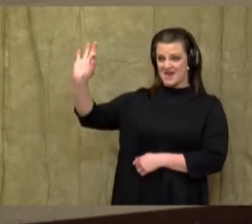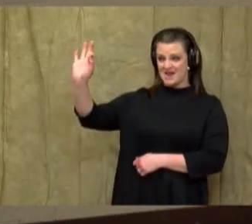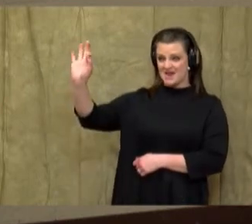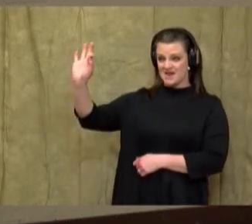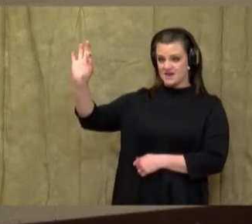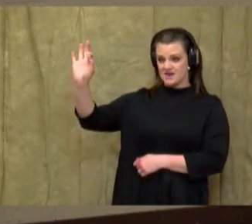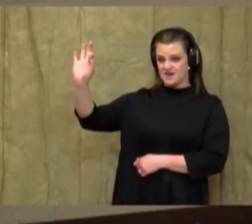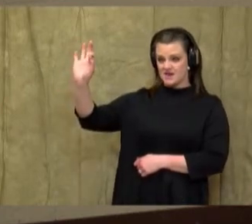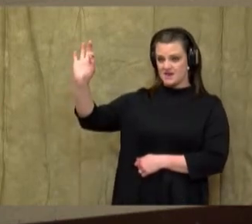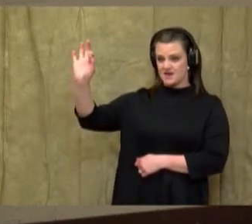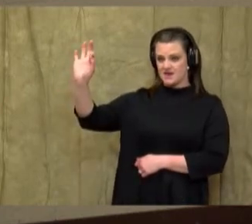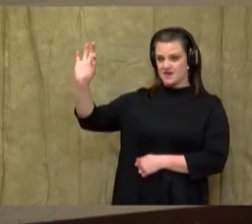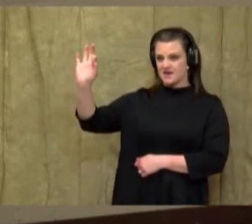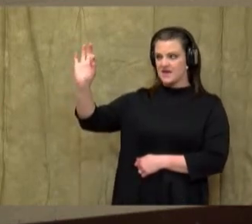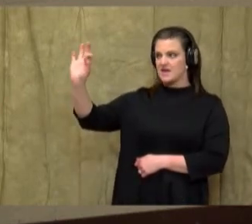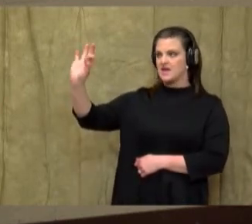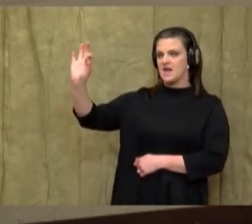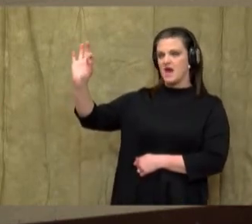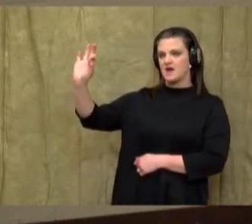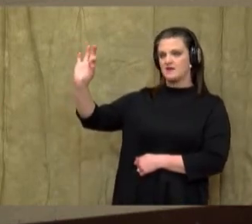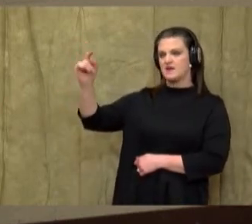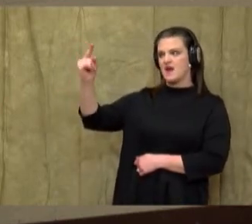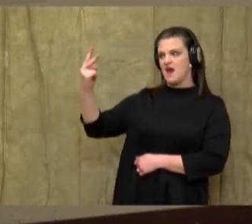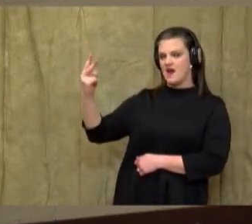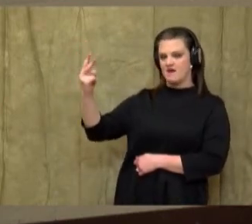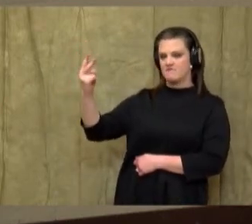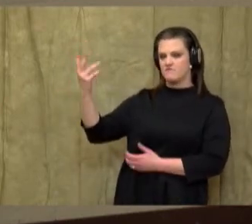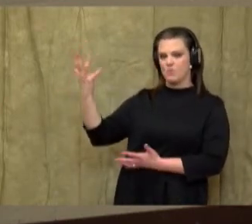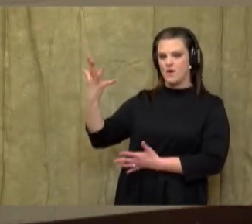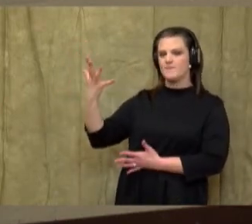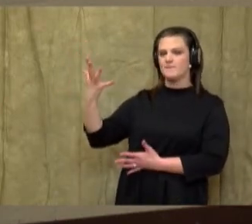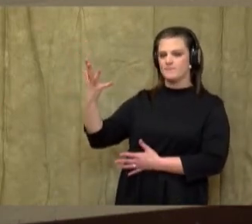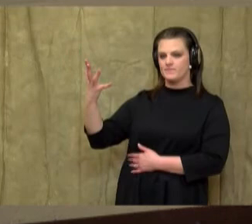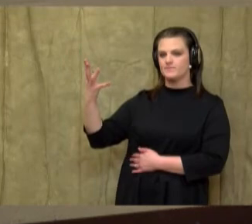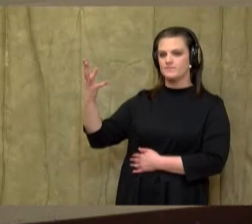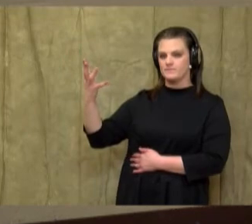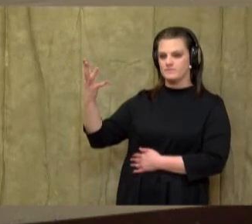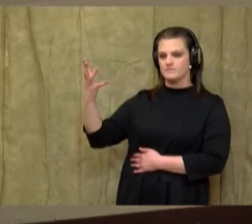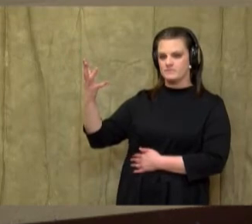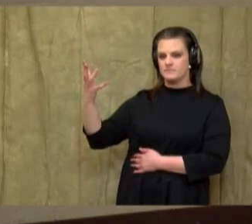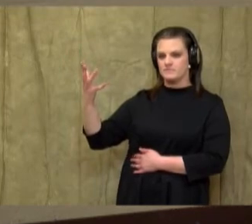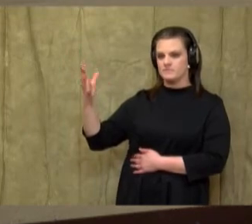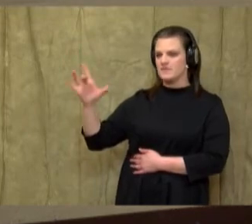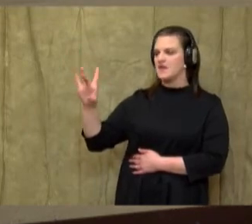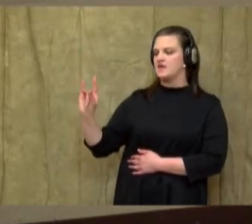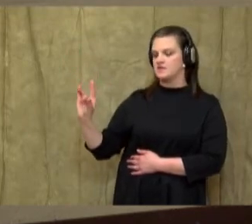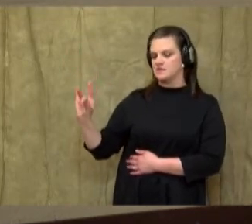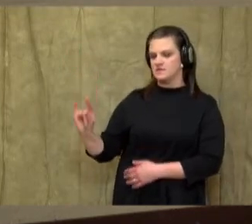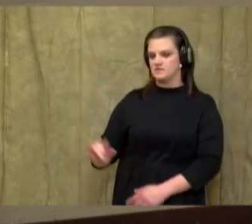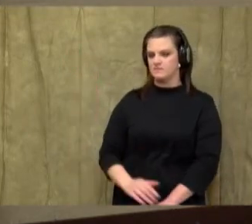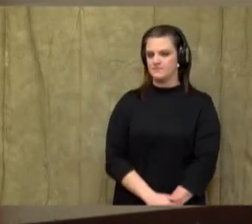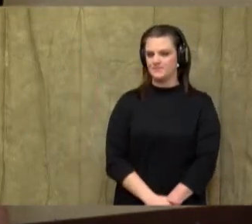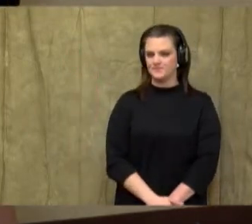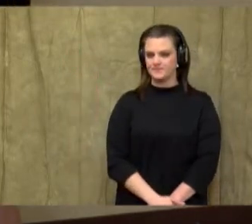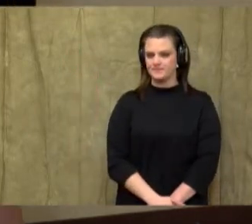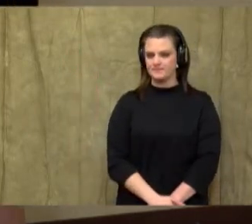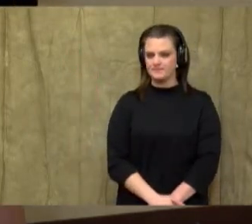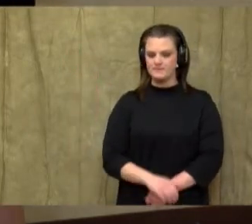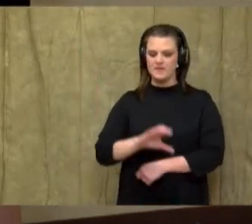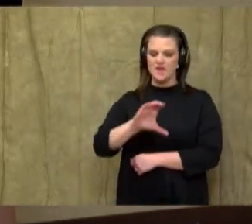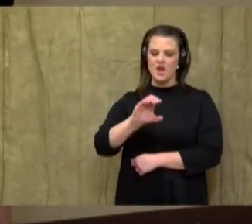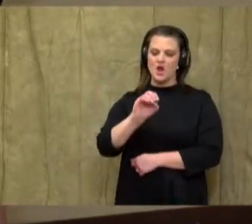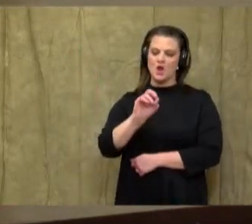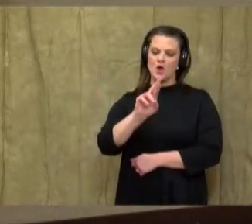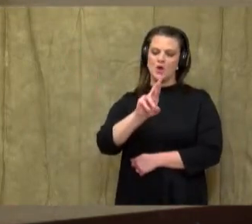of what? What would 9 be half of? That's right, 18. So those